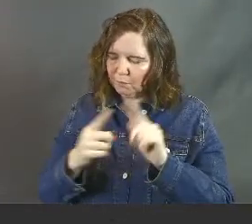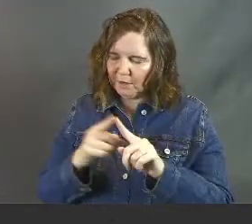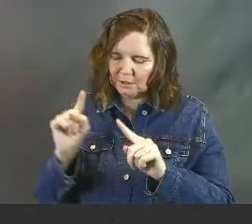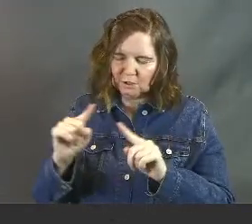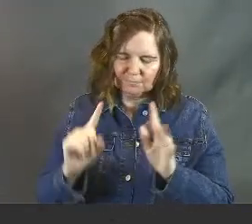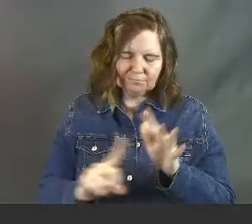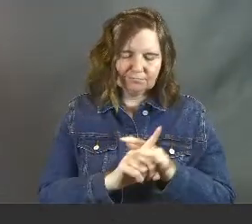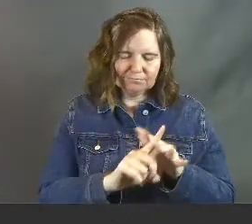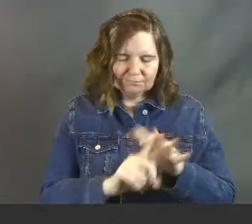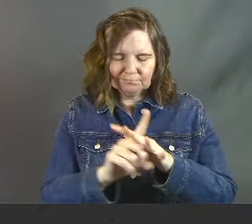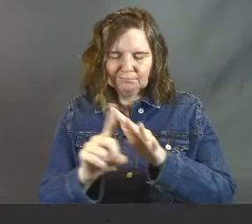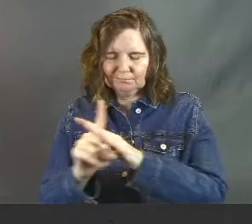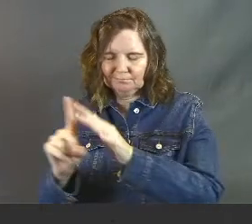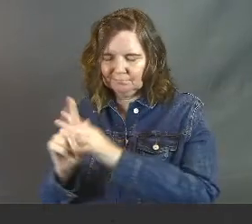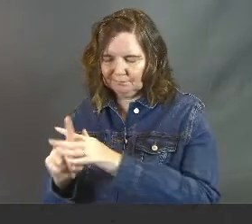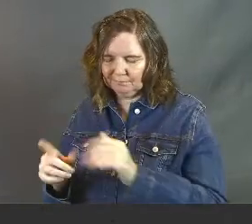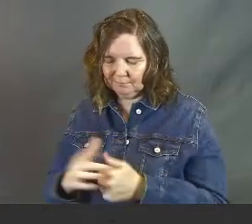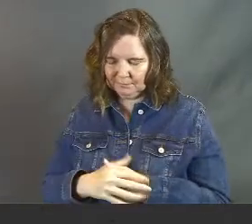all across this church.